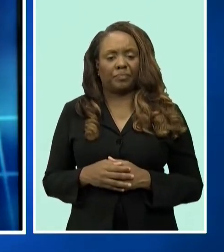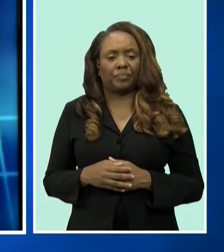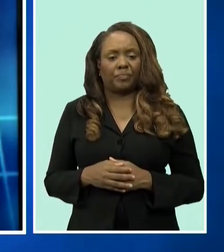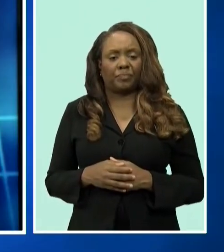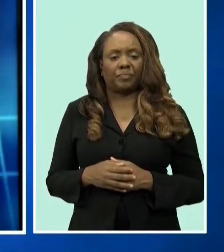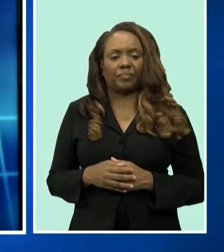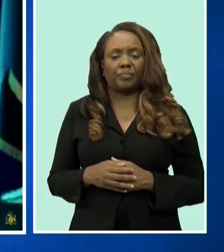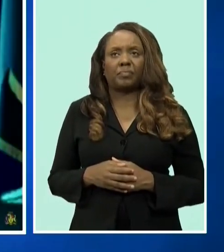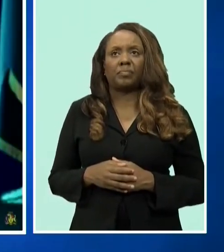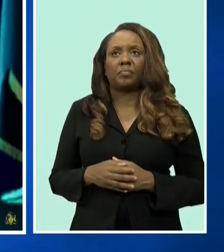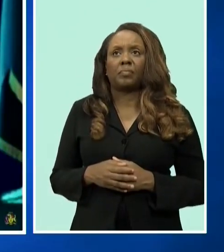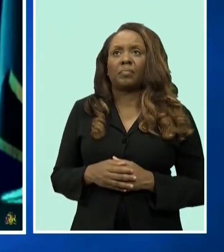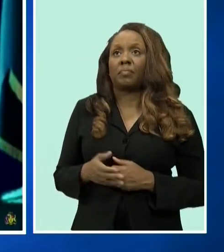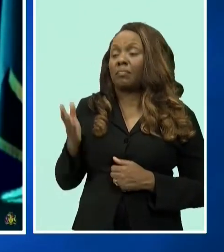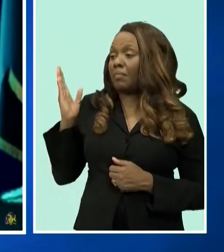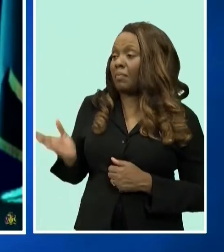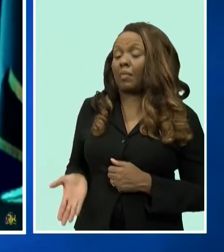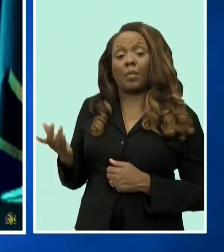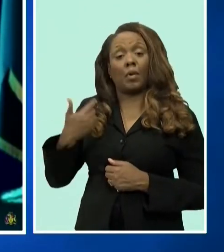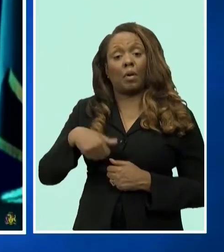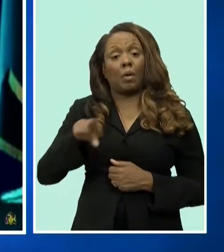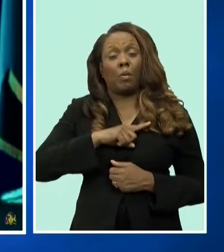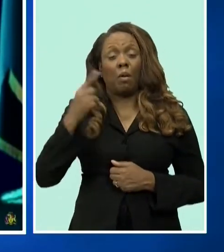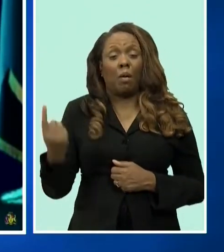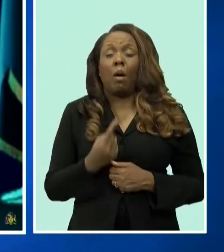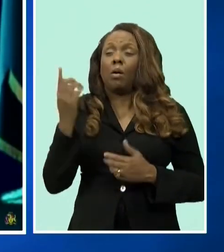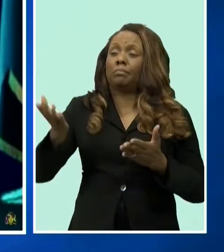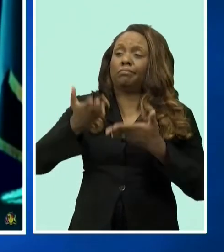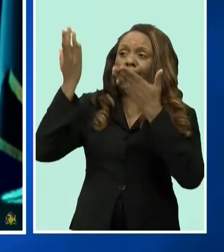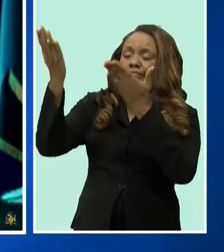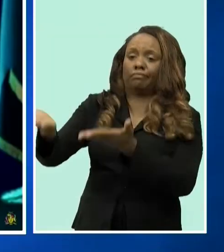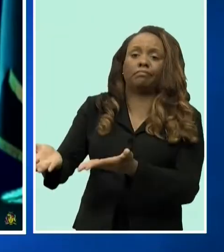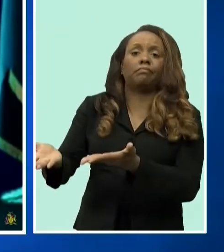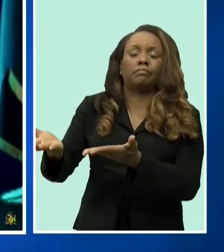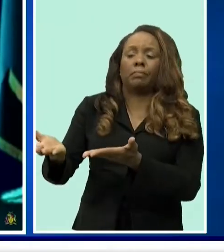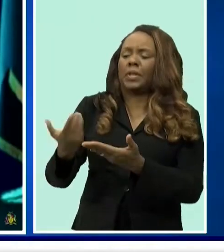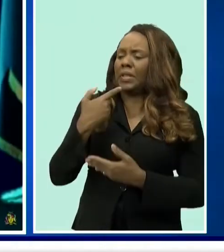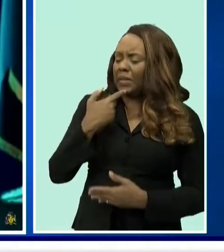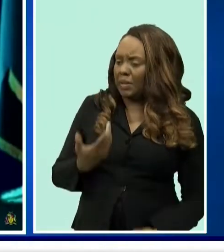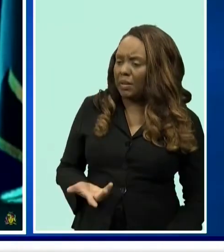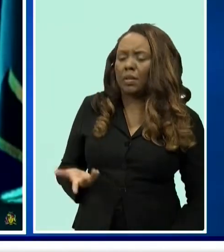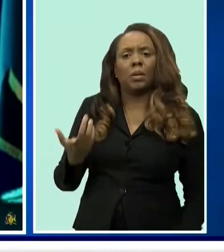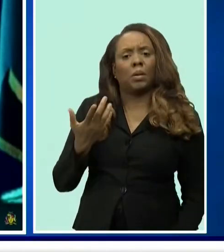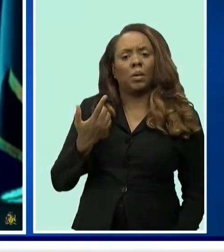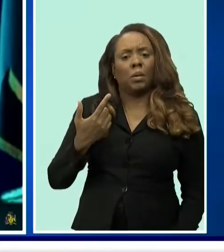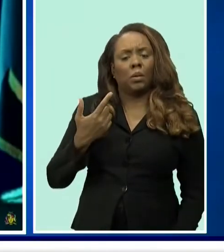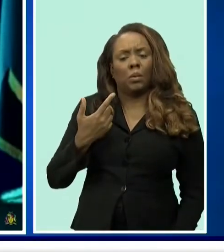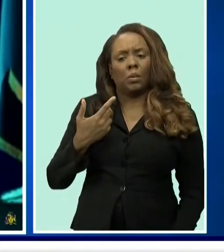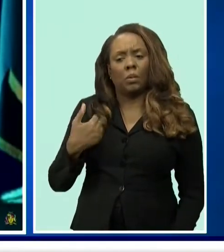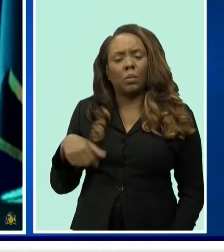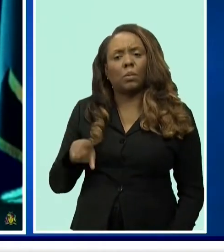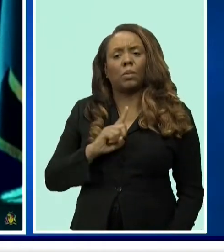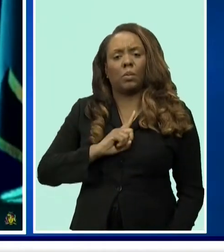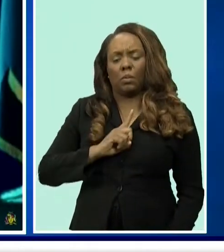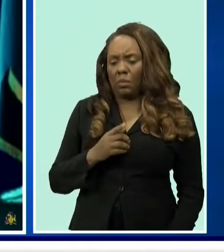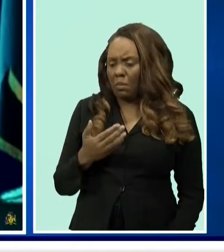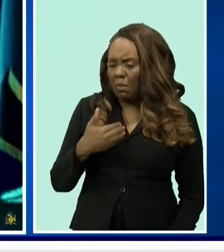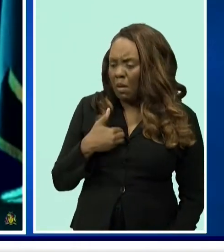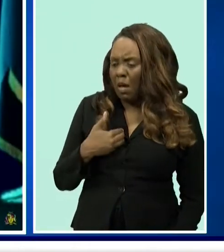We've always put it out there as almost an untapped source are nearly untapped